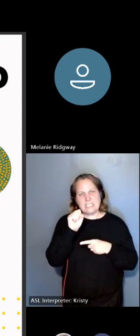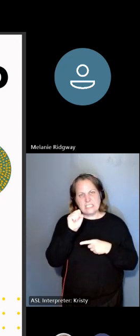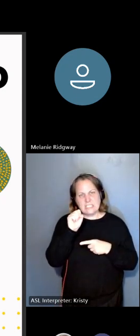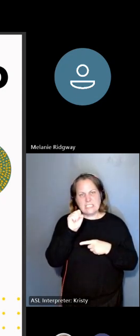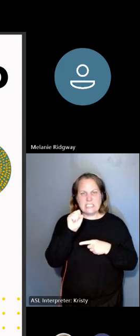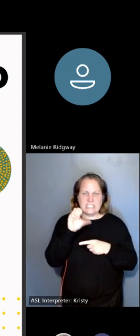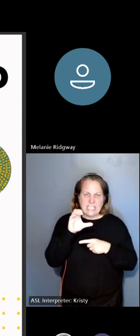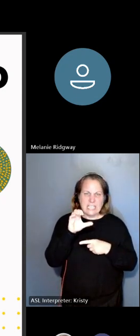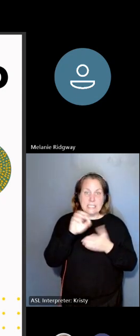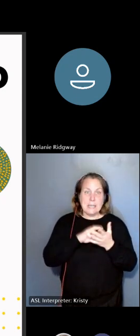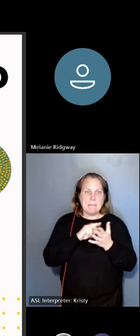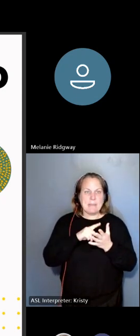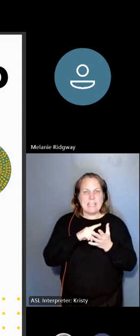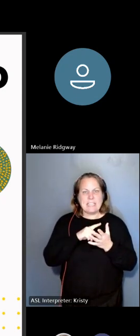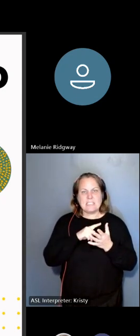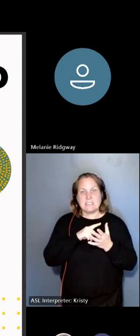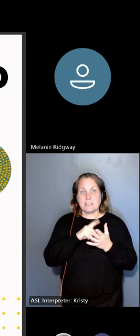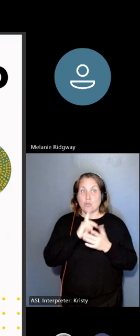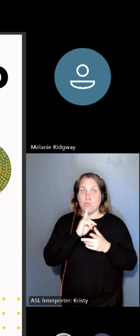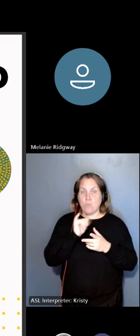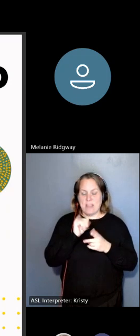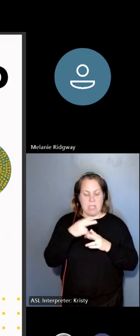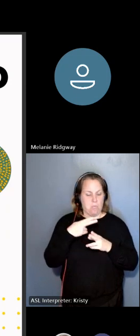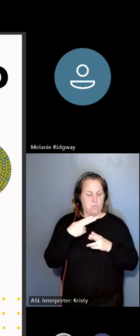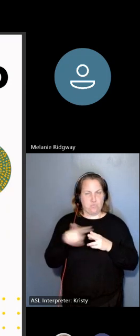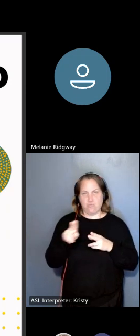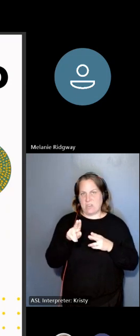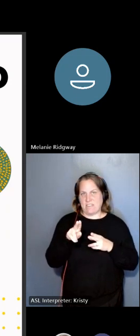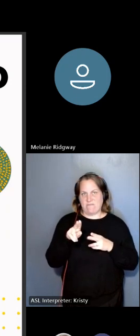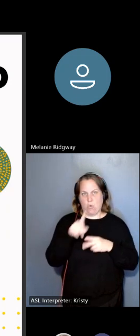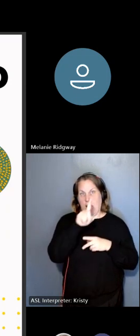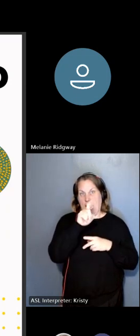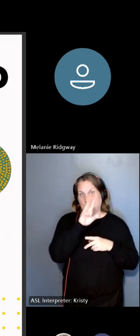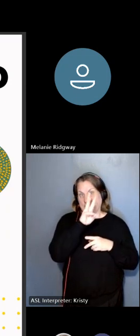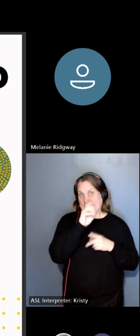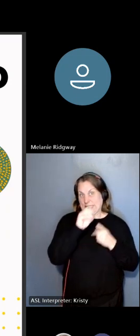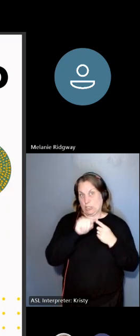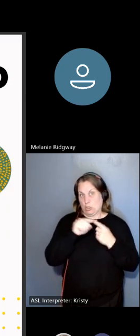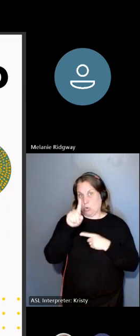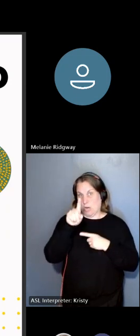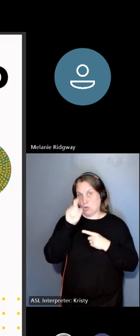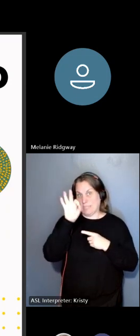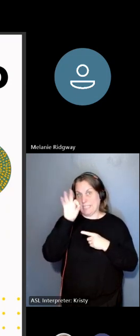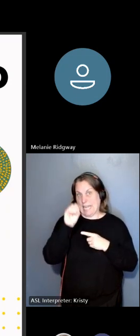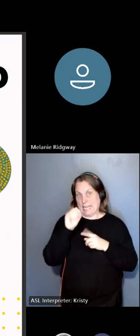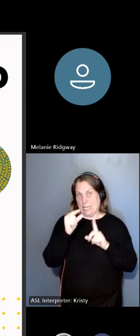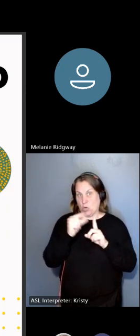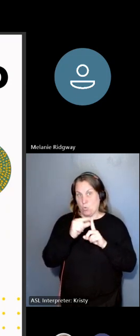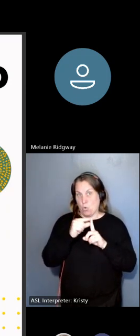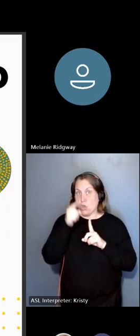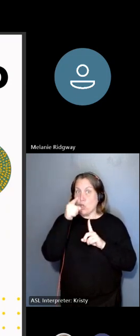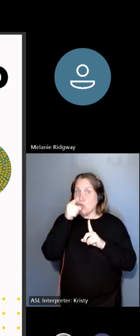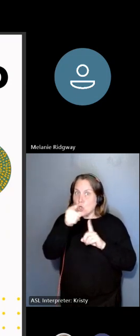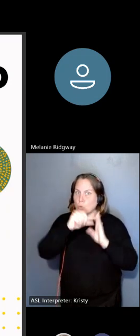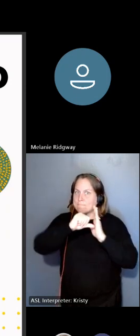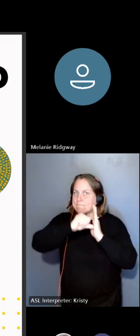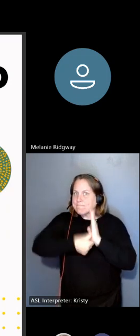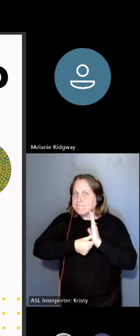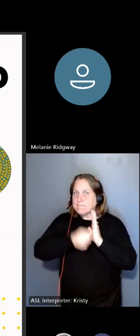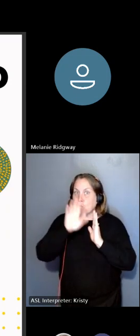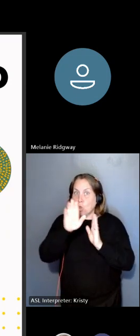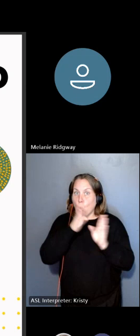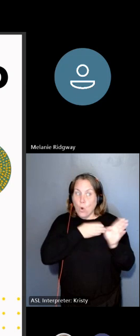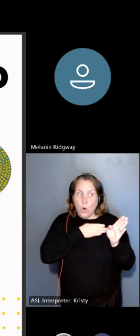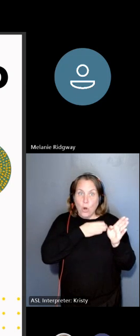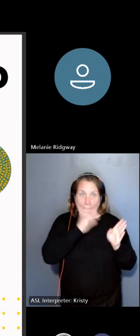160 to 190 words, highlighting your education, career